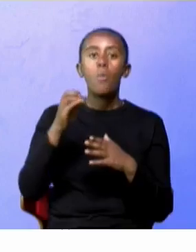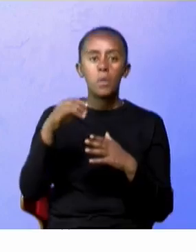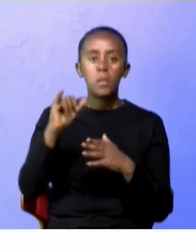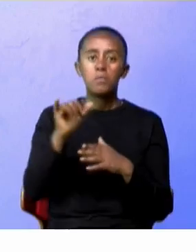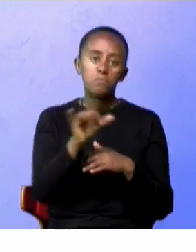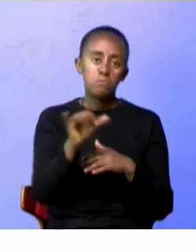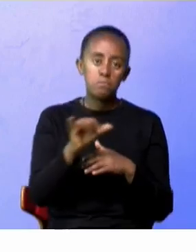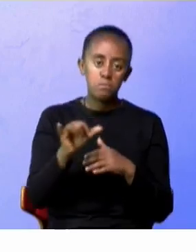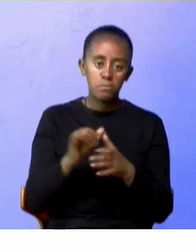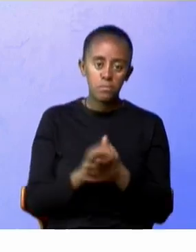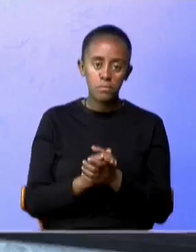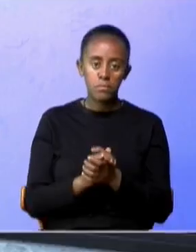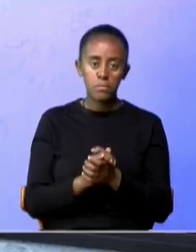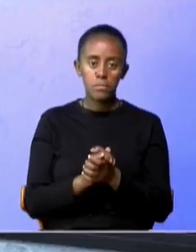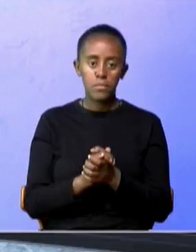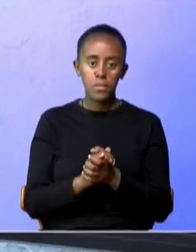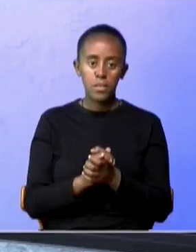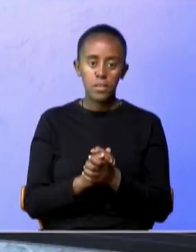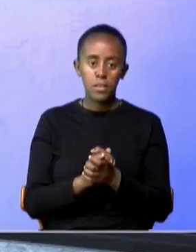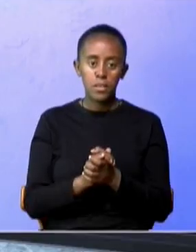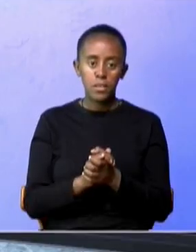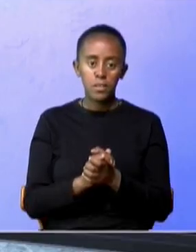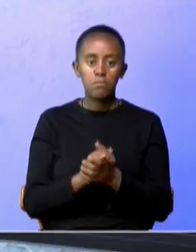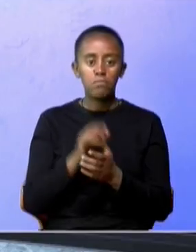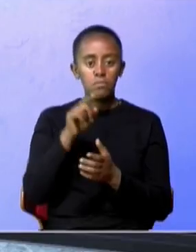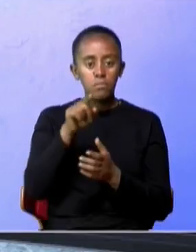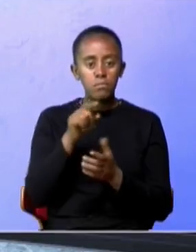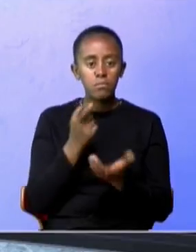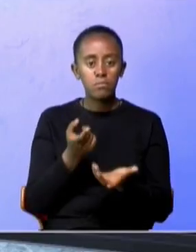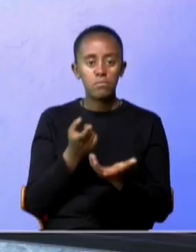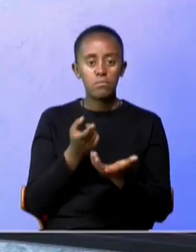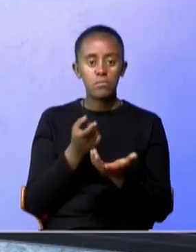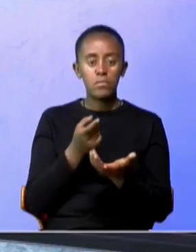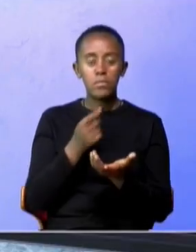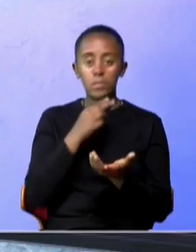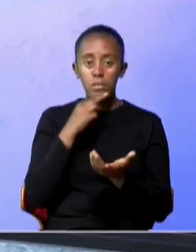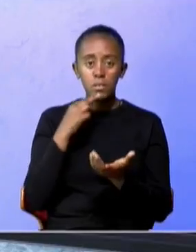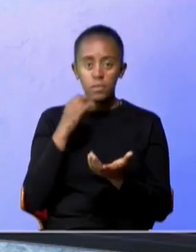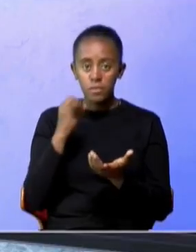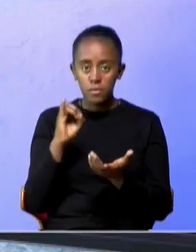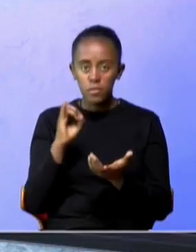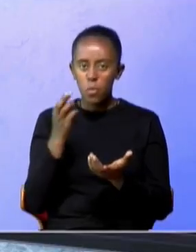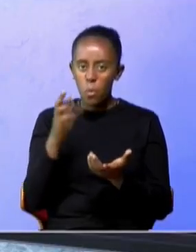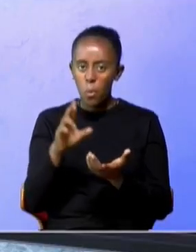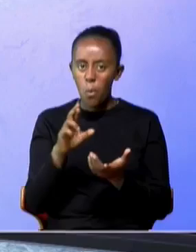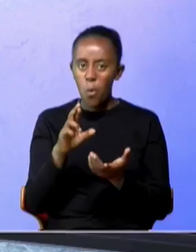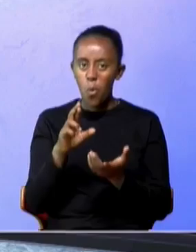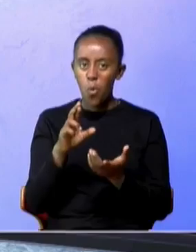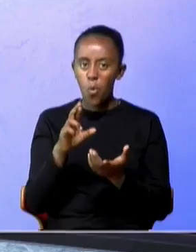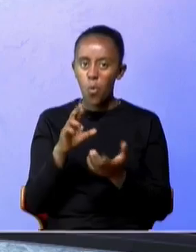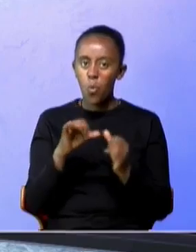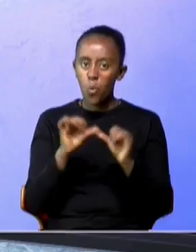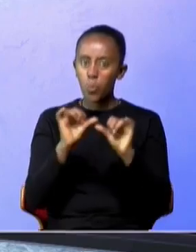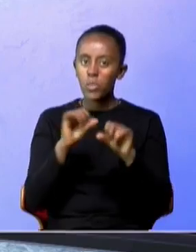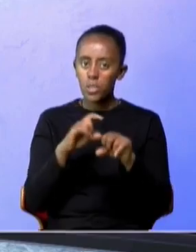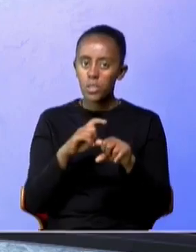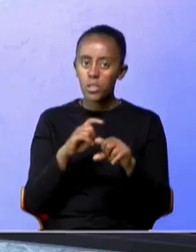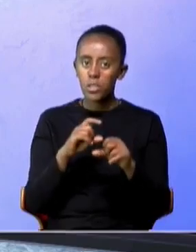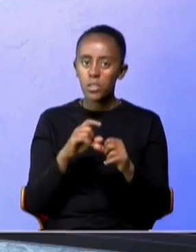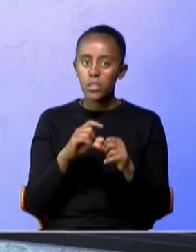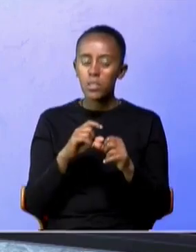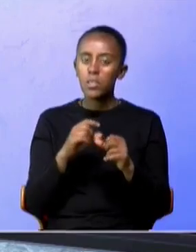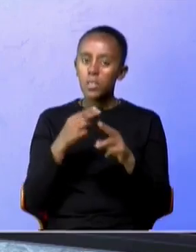So, if that is the case, is reading here as a gerund or as a gerund